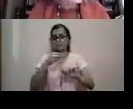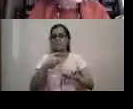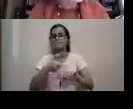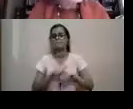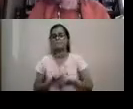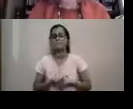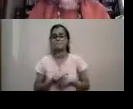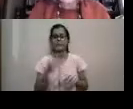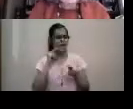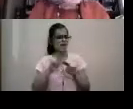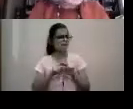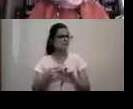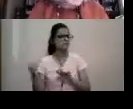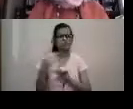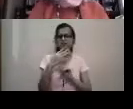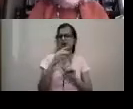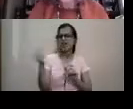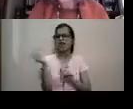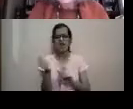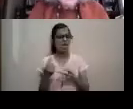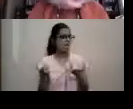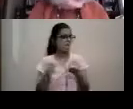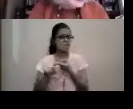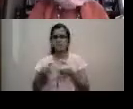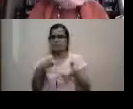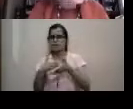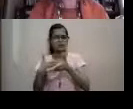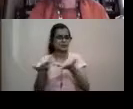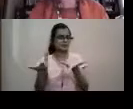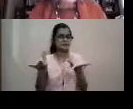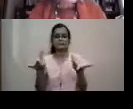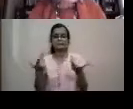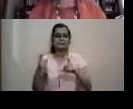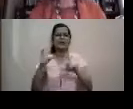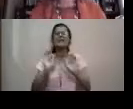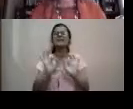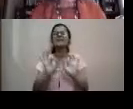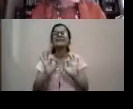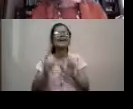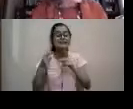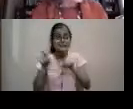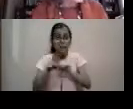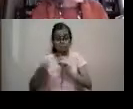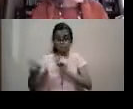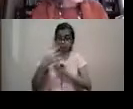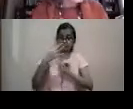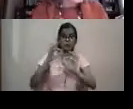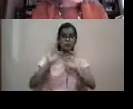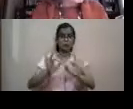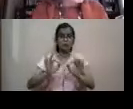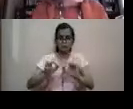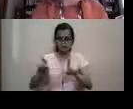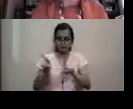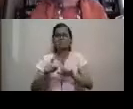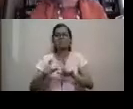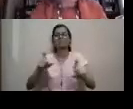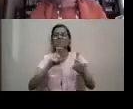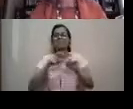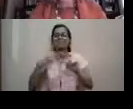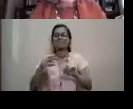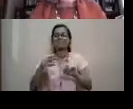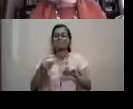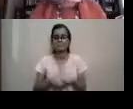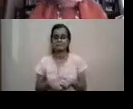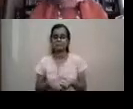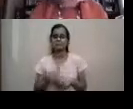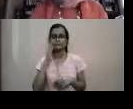actions are to count as care. At the very least, it ought not to be negatively affected. We can say that